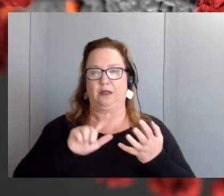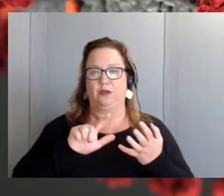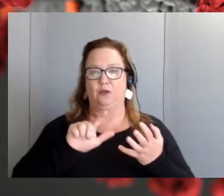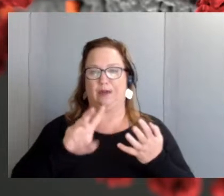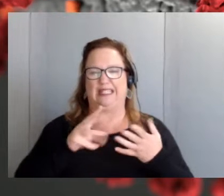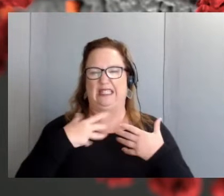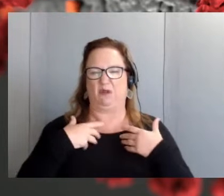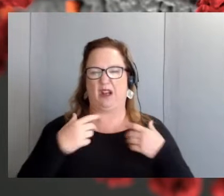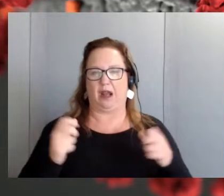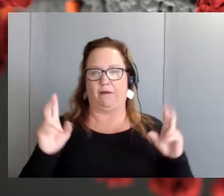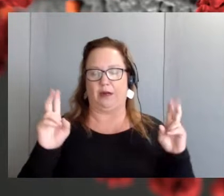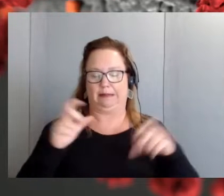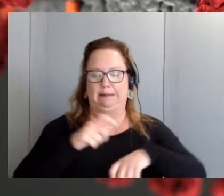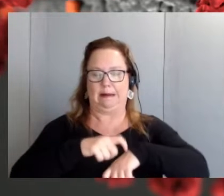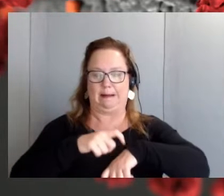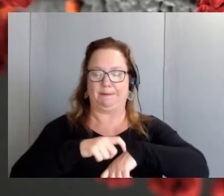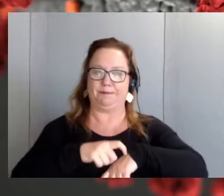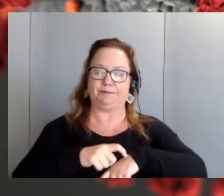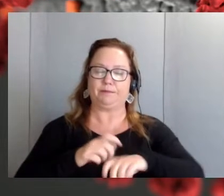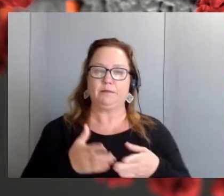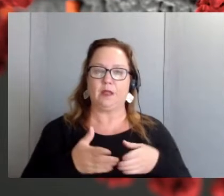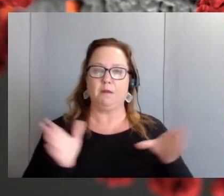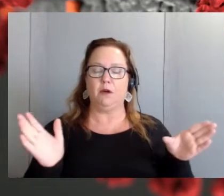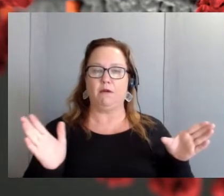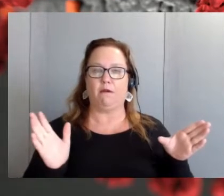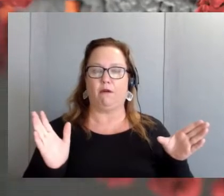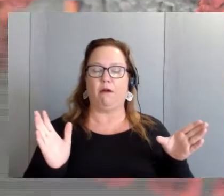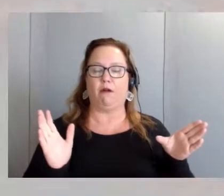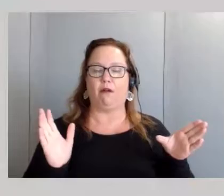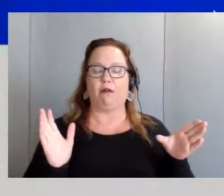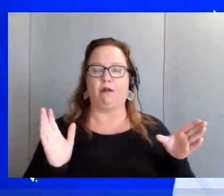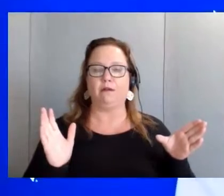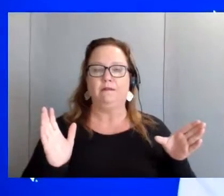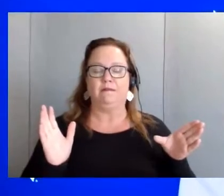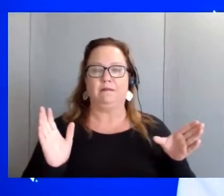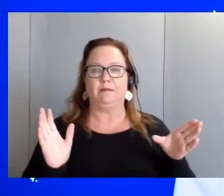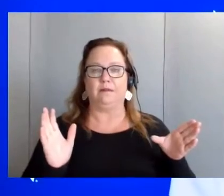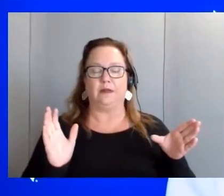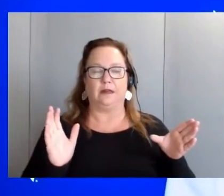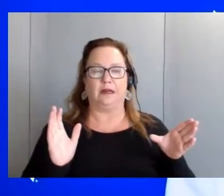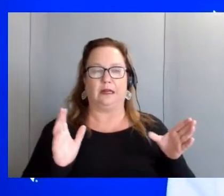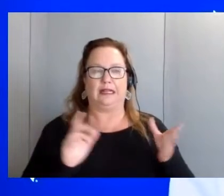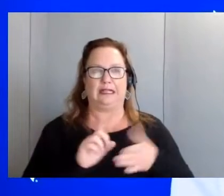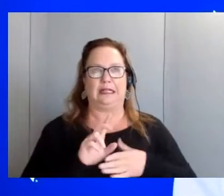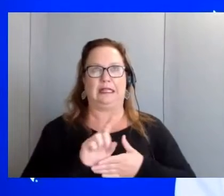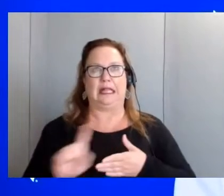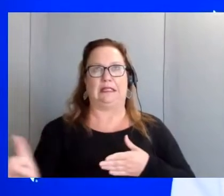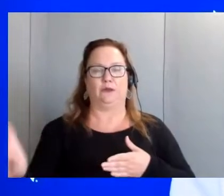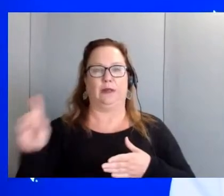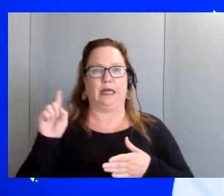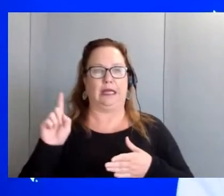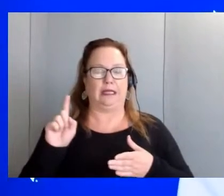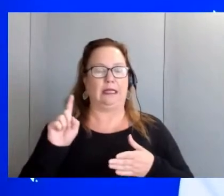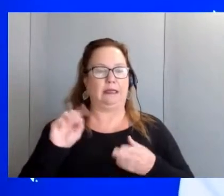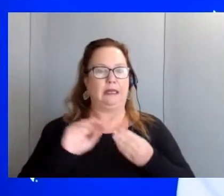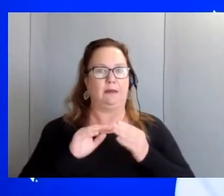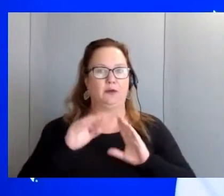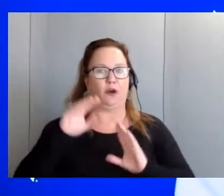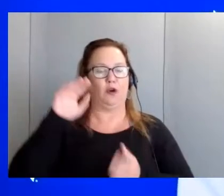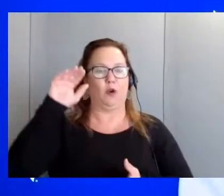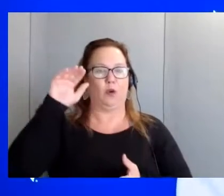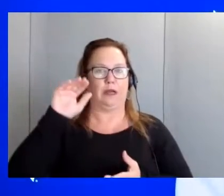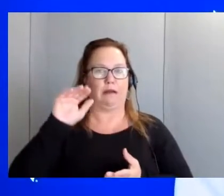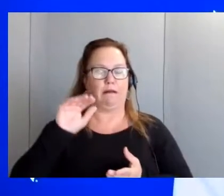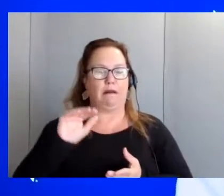recovery period. But overall, again, as we talked about at the end of last week, I believe the trends nationally are decreasing as far as